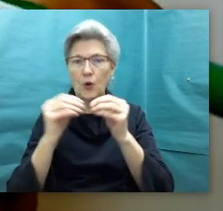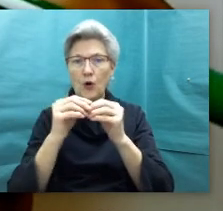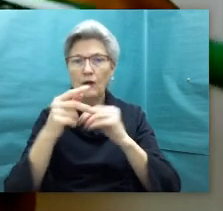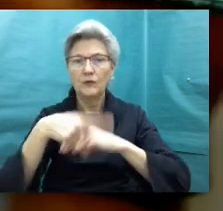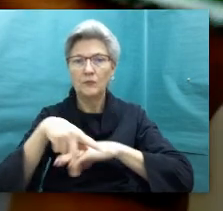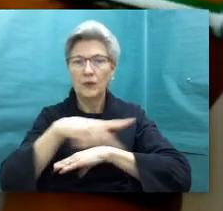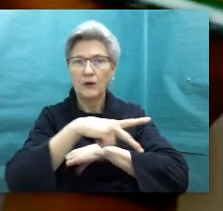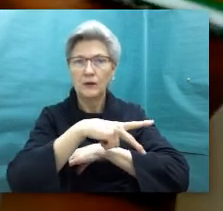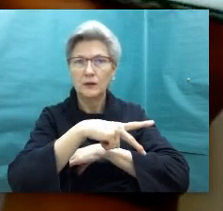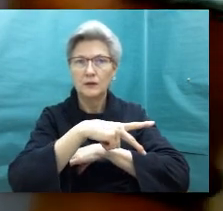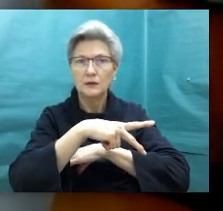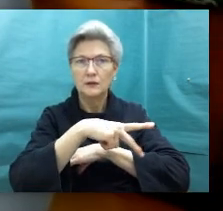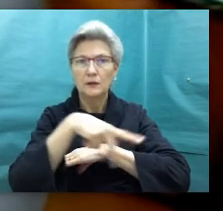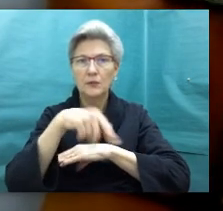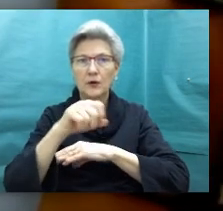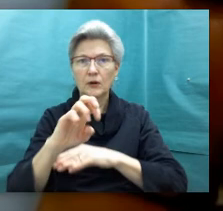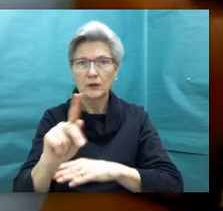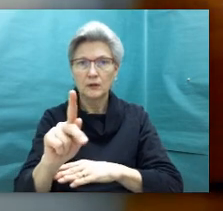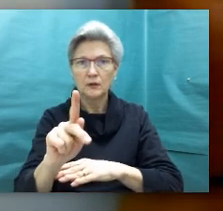park